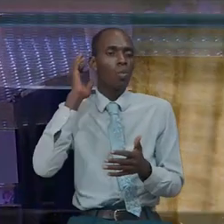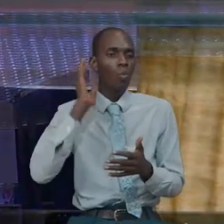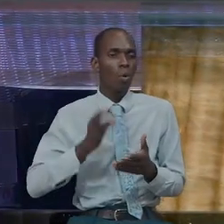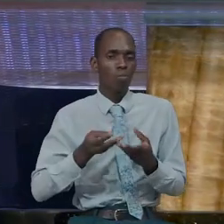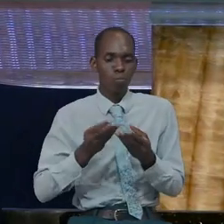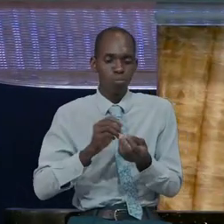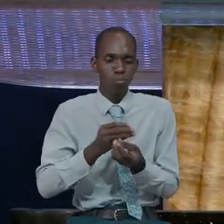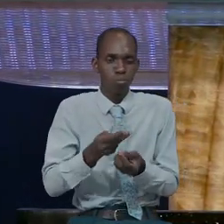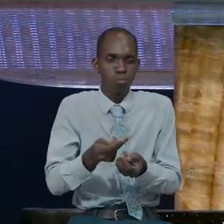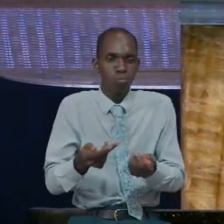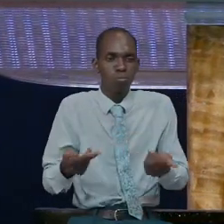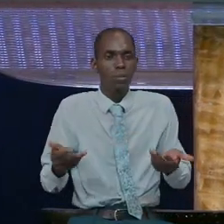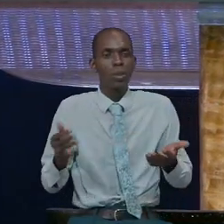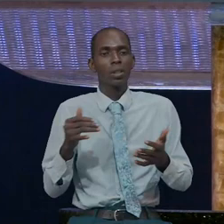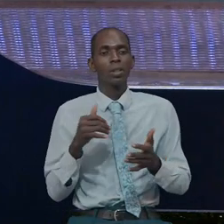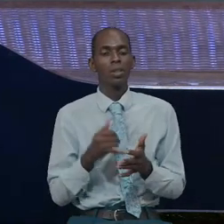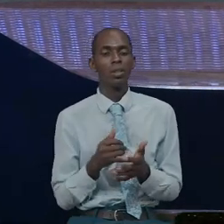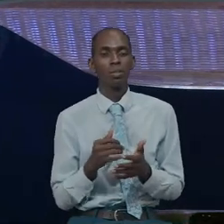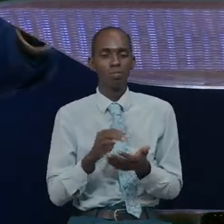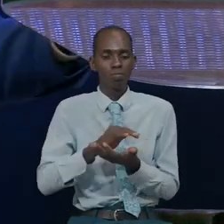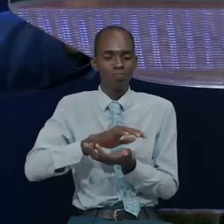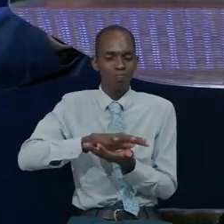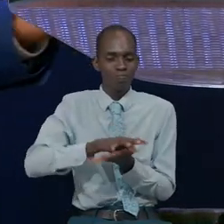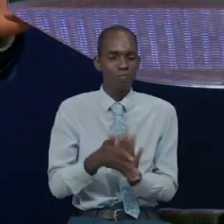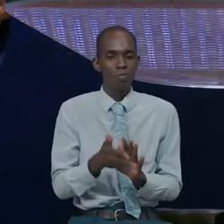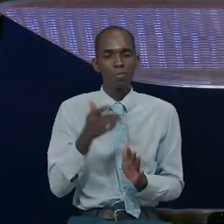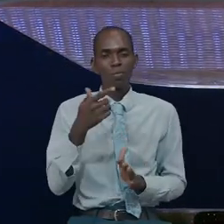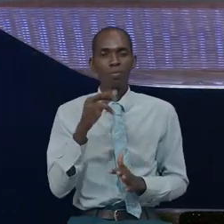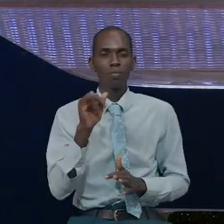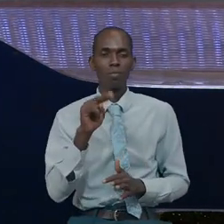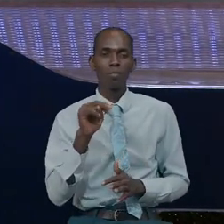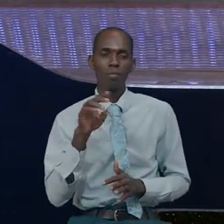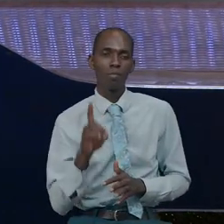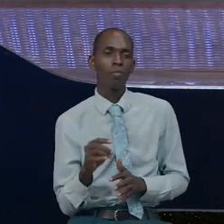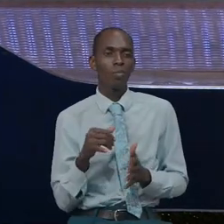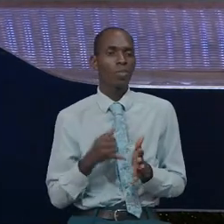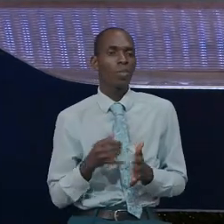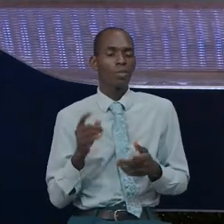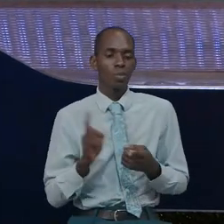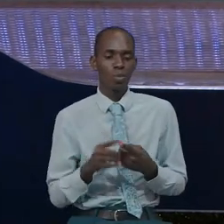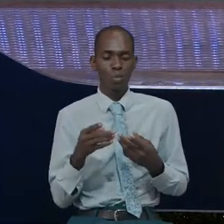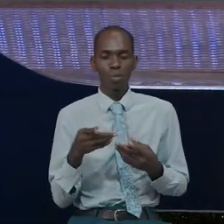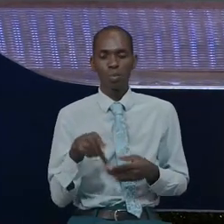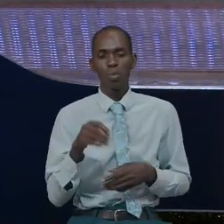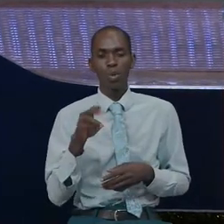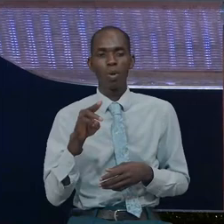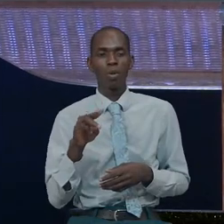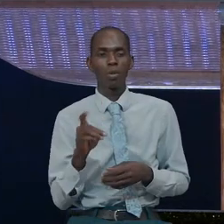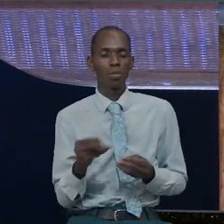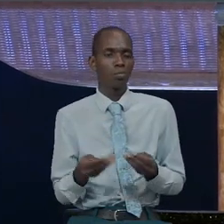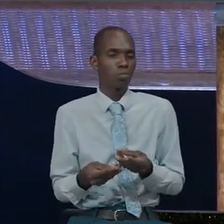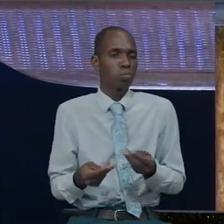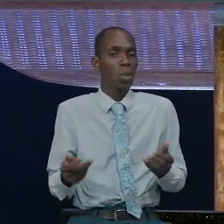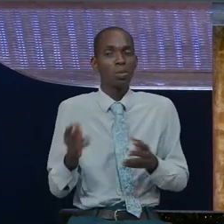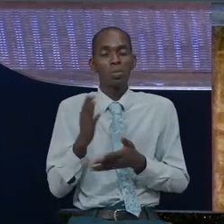him to powder. The people that wait for the last time, and they do not voluntarily come to the Lord, and they do